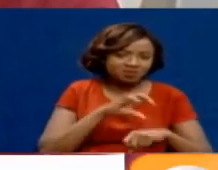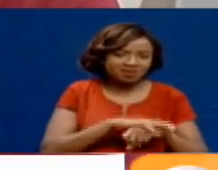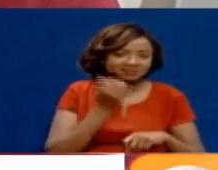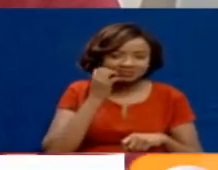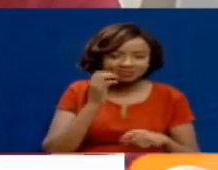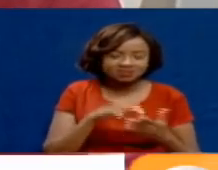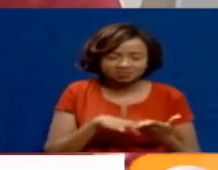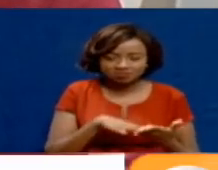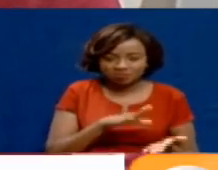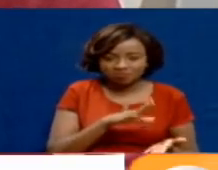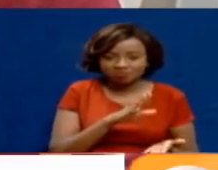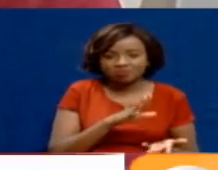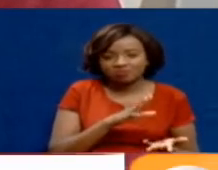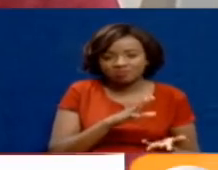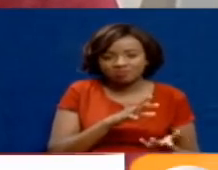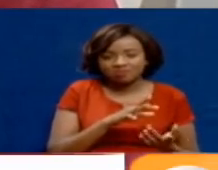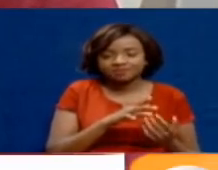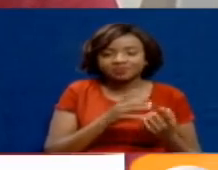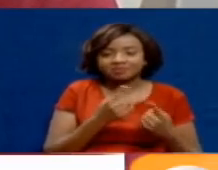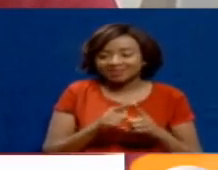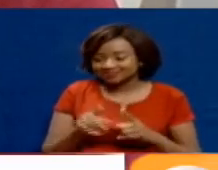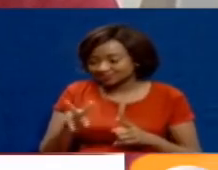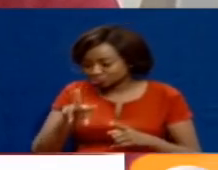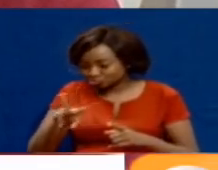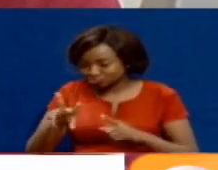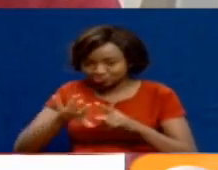further, there's likely to be the 2 out of 10